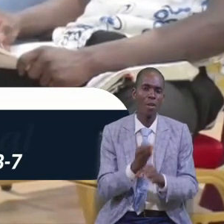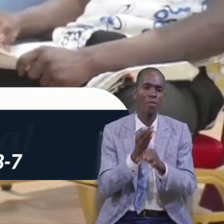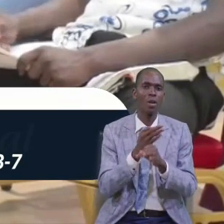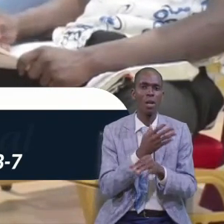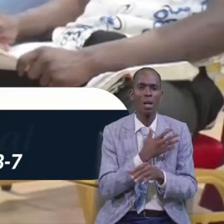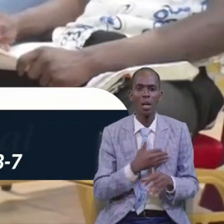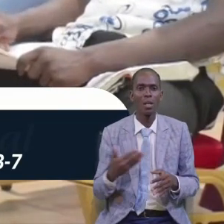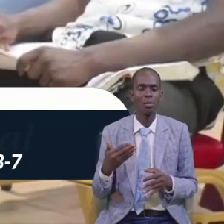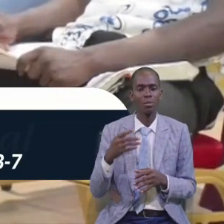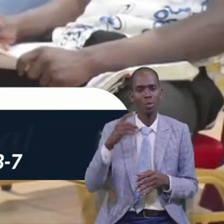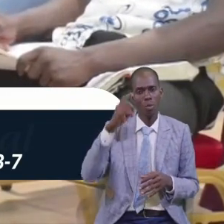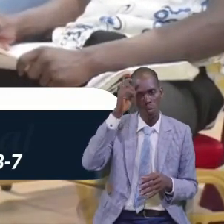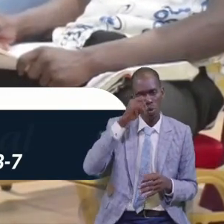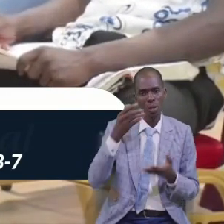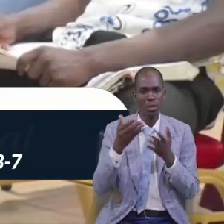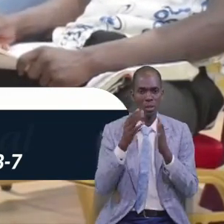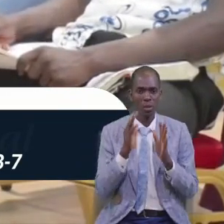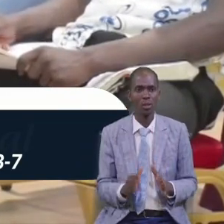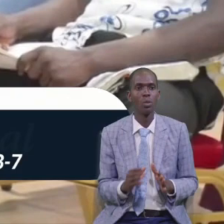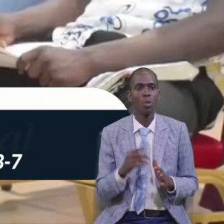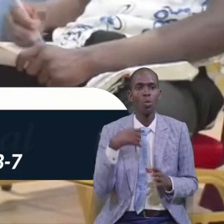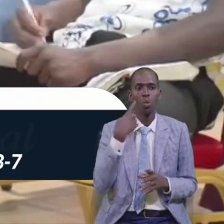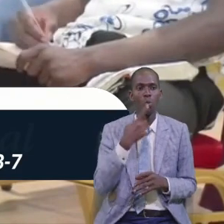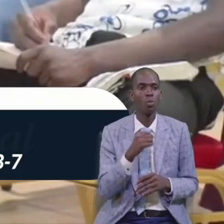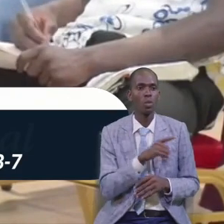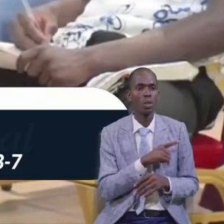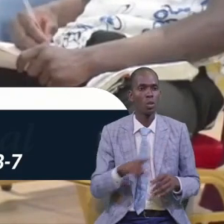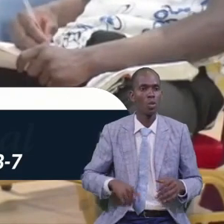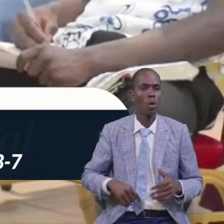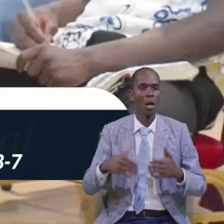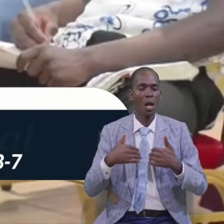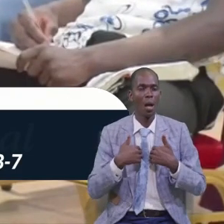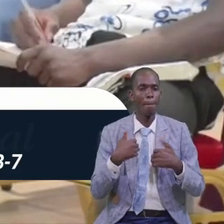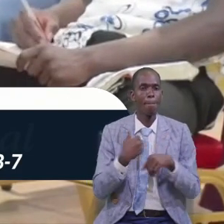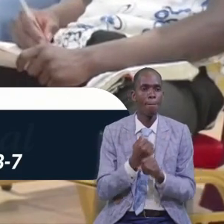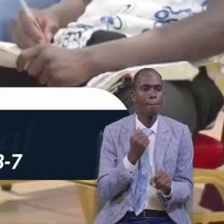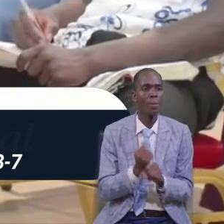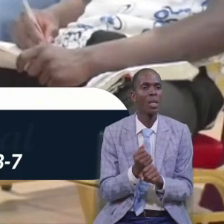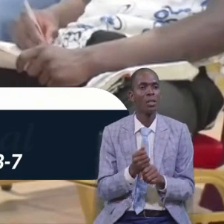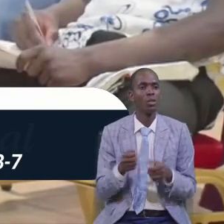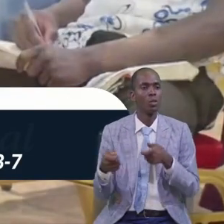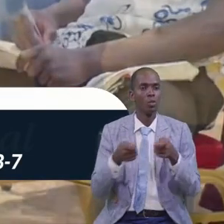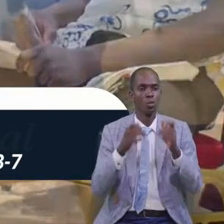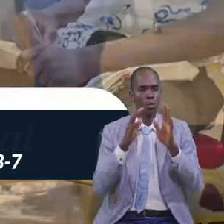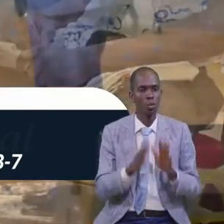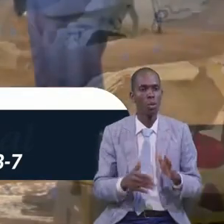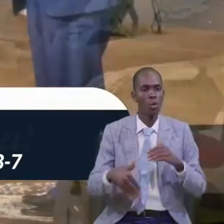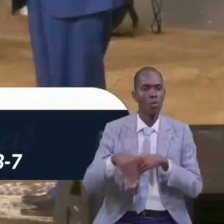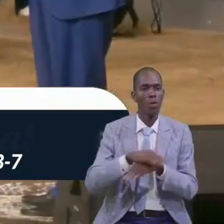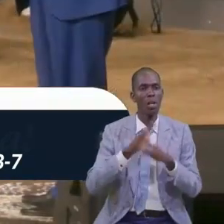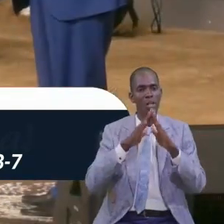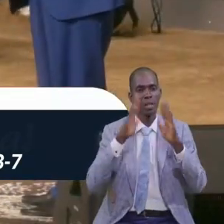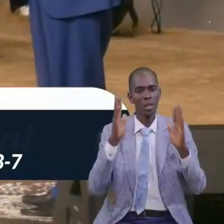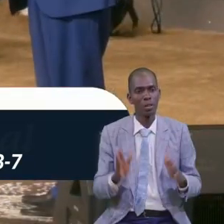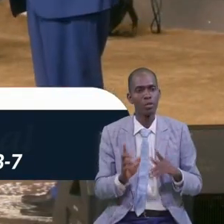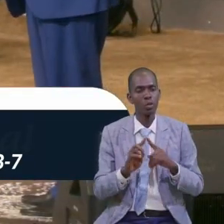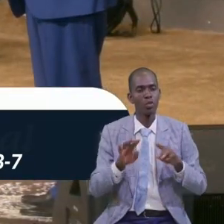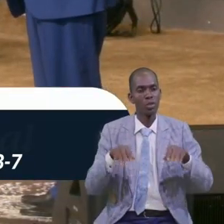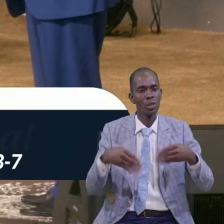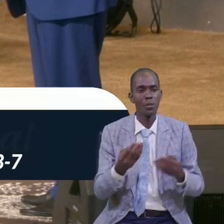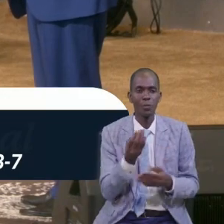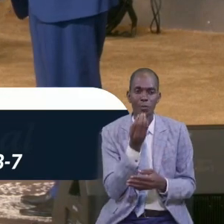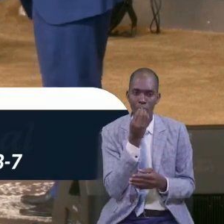whom his Lord has made ruler over his household to give them meat